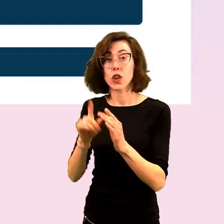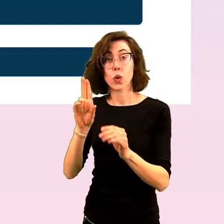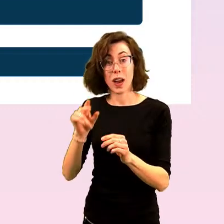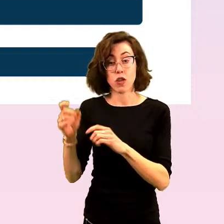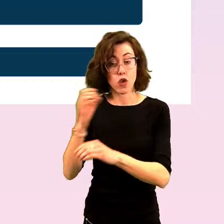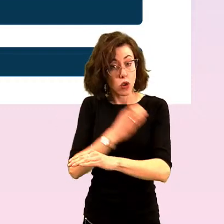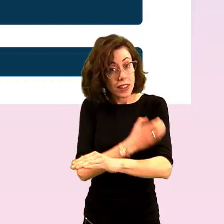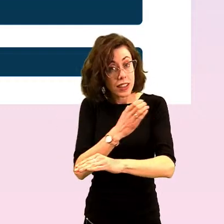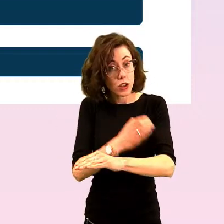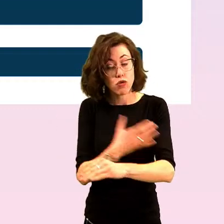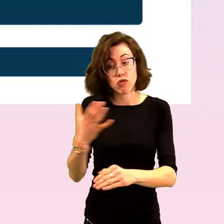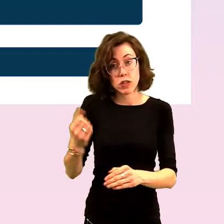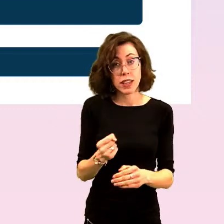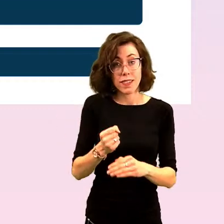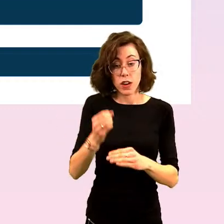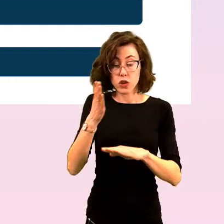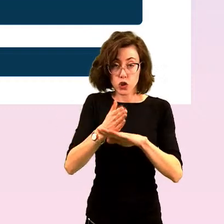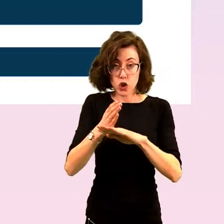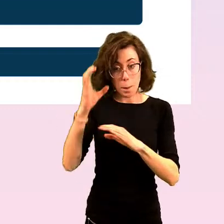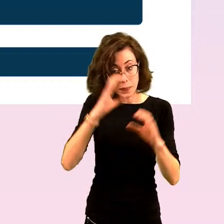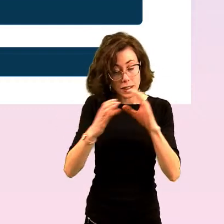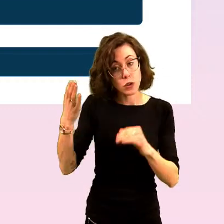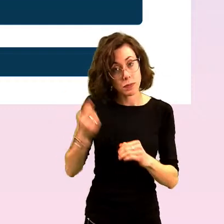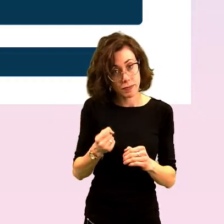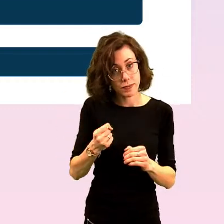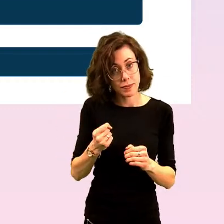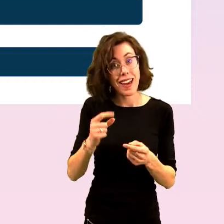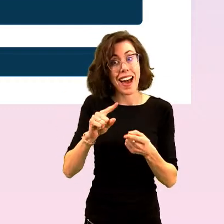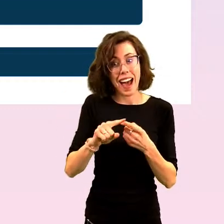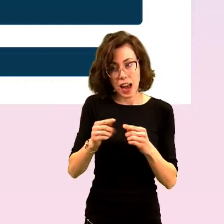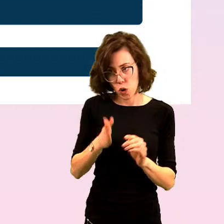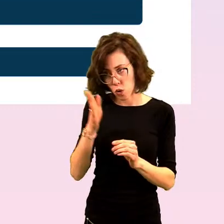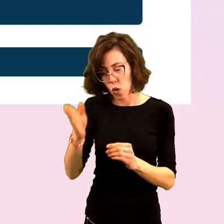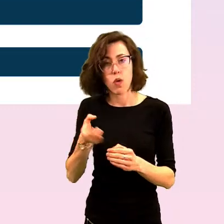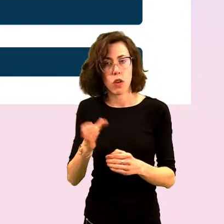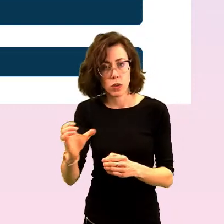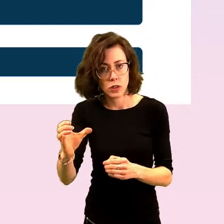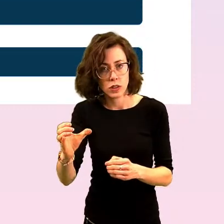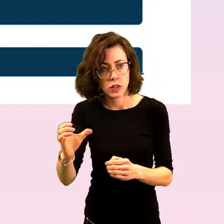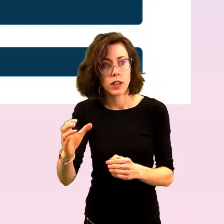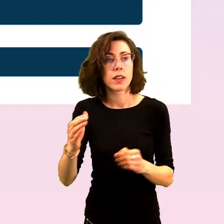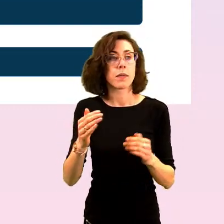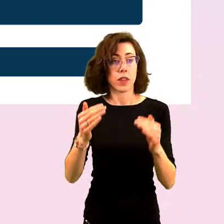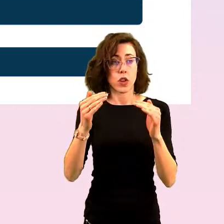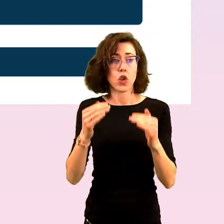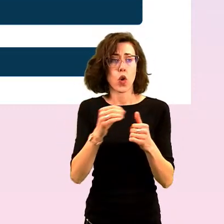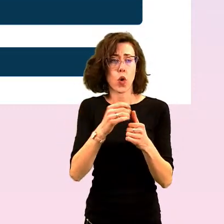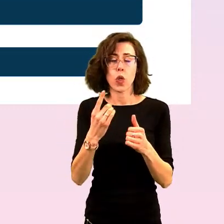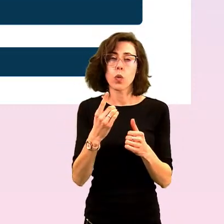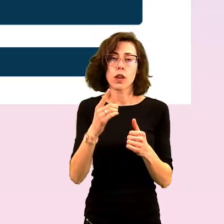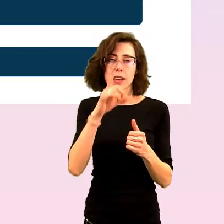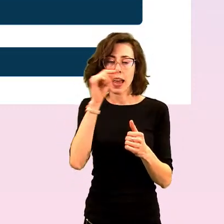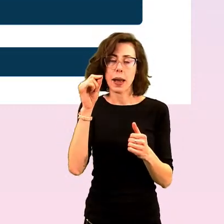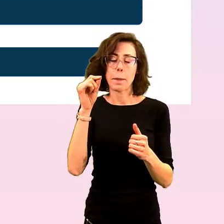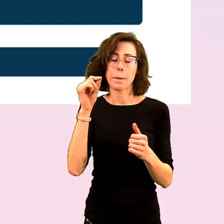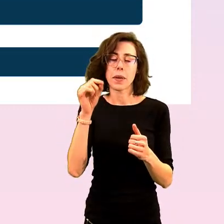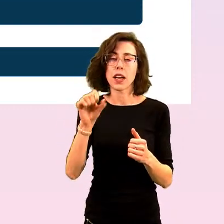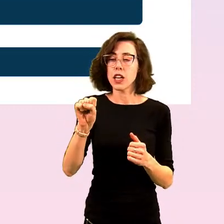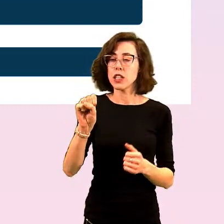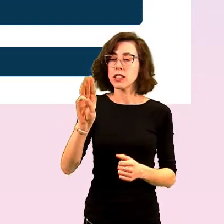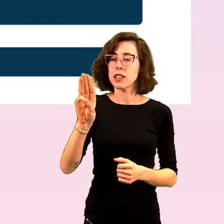do the course. Springboard is another program which is in universities, and they